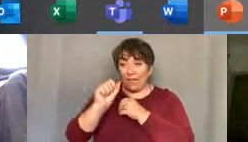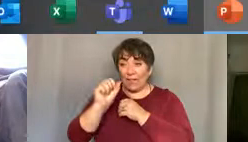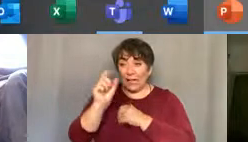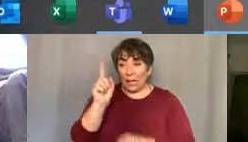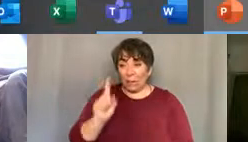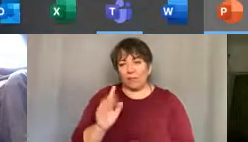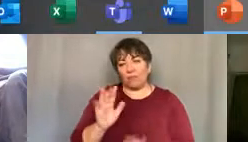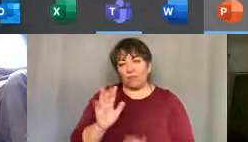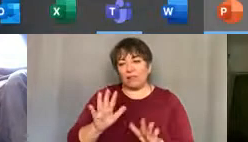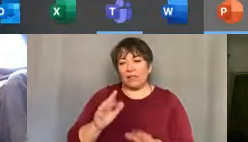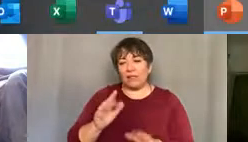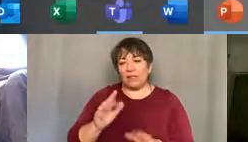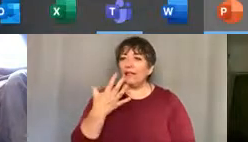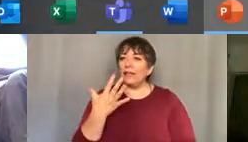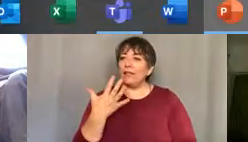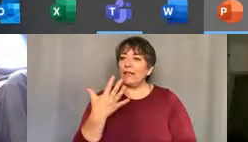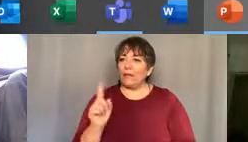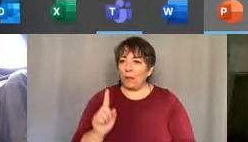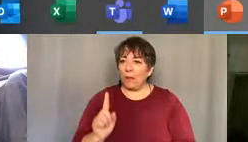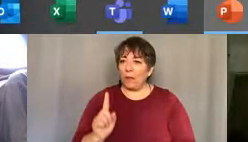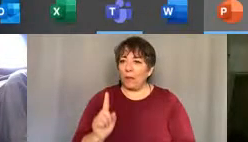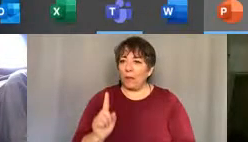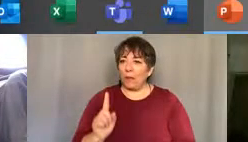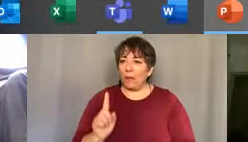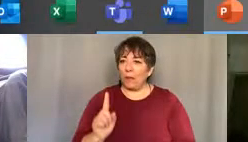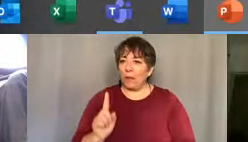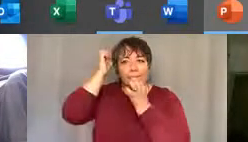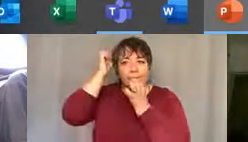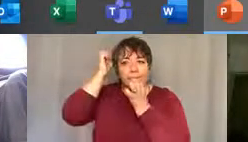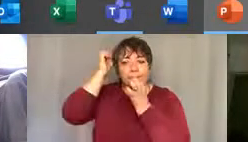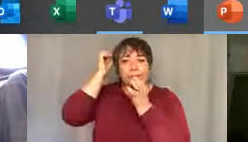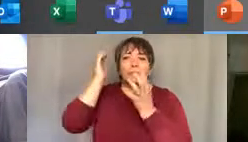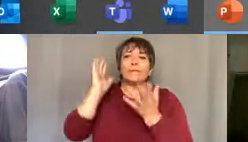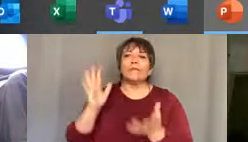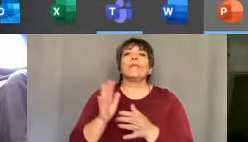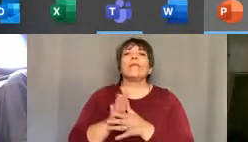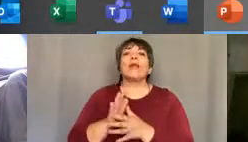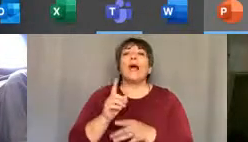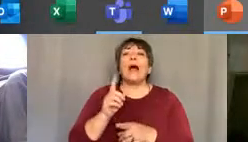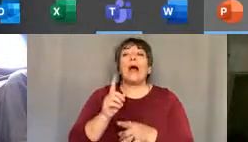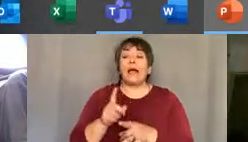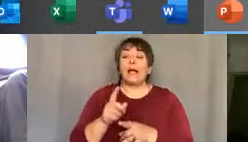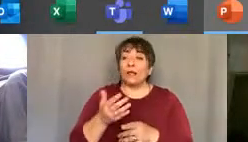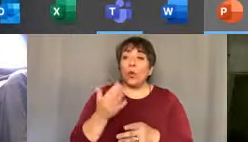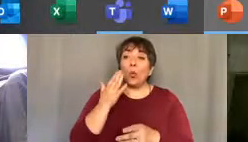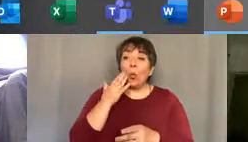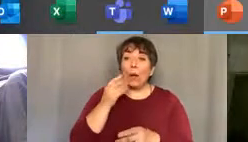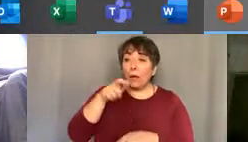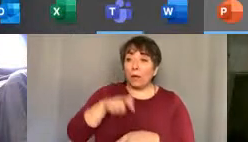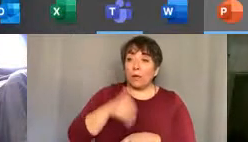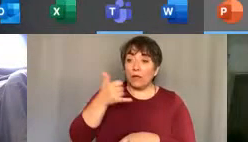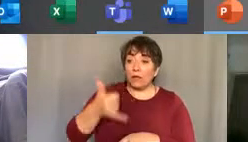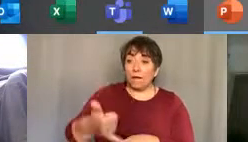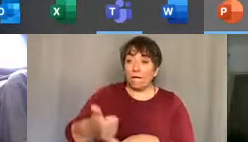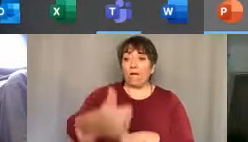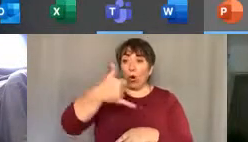75 dedicated call handlers, we process repeat prescription requests sent in by patients of